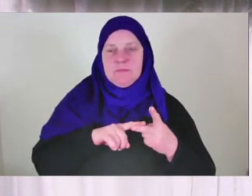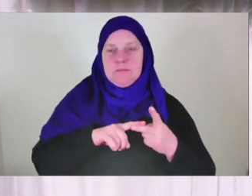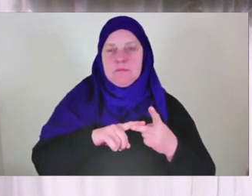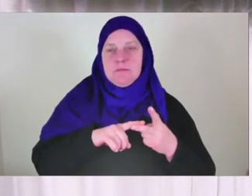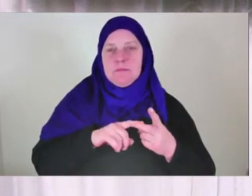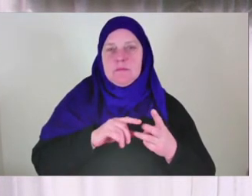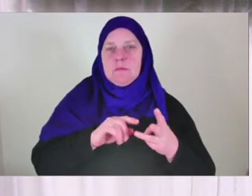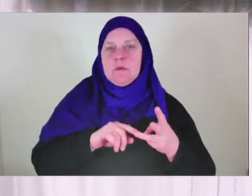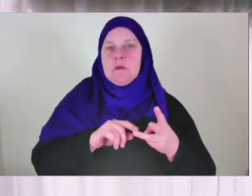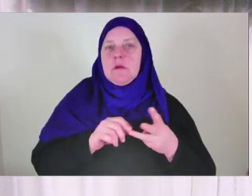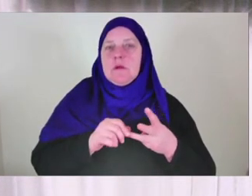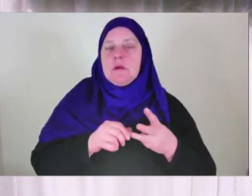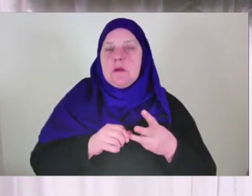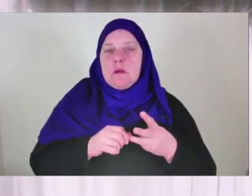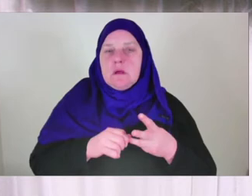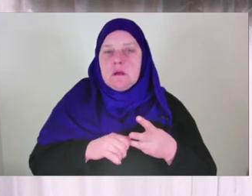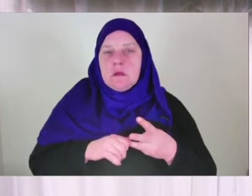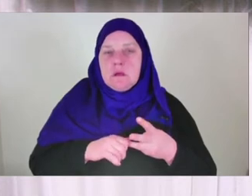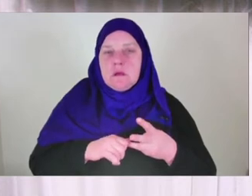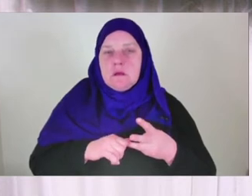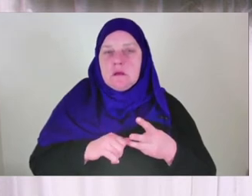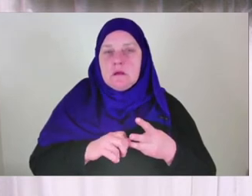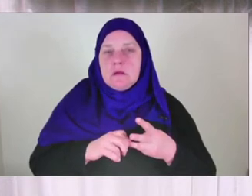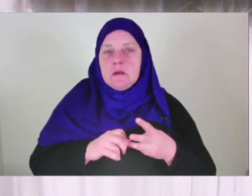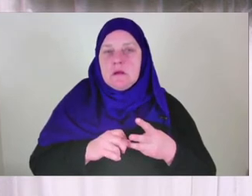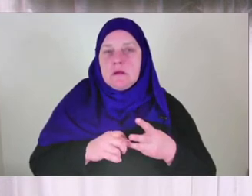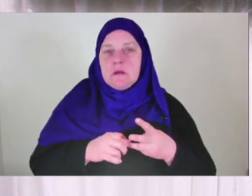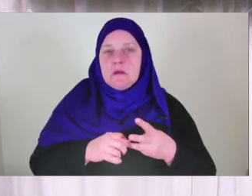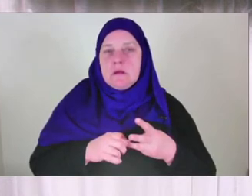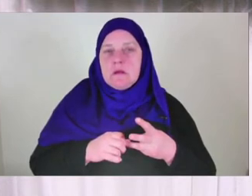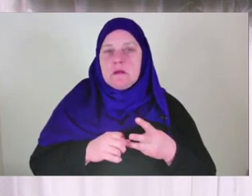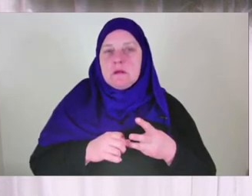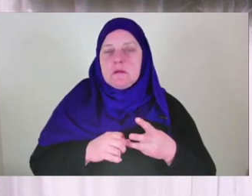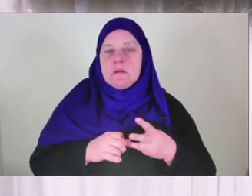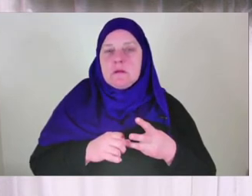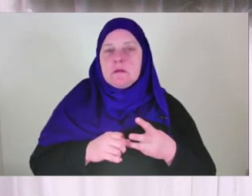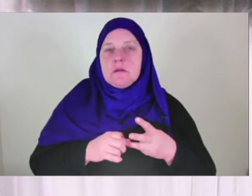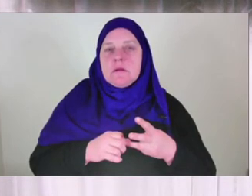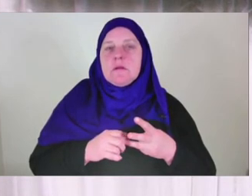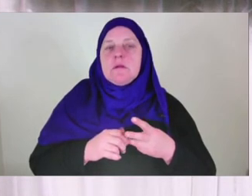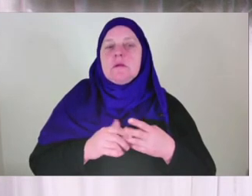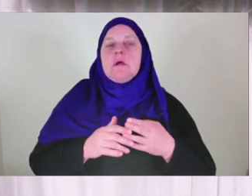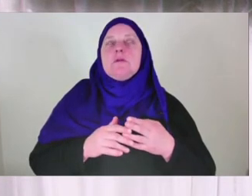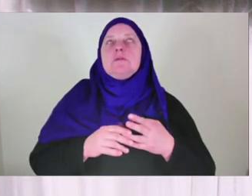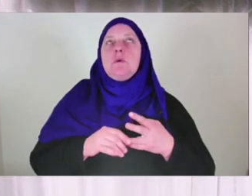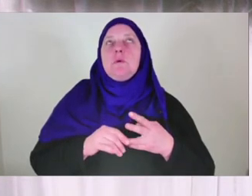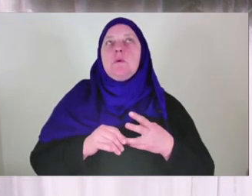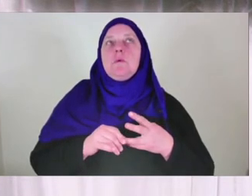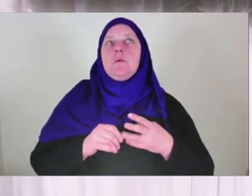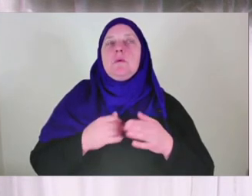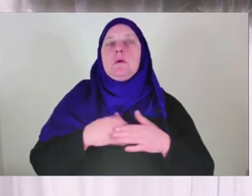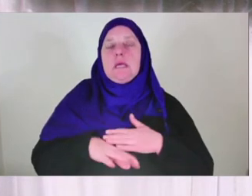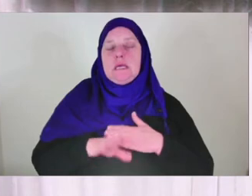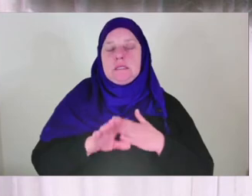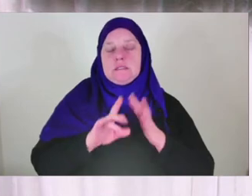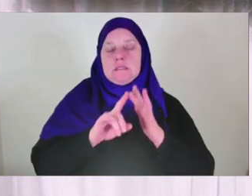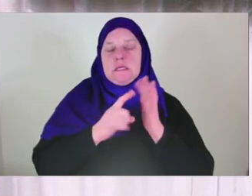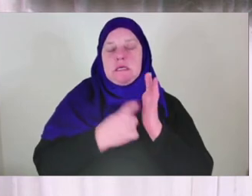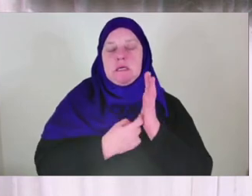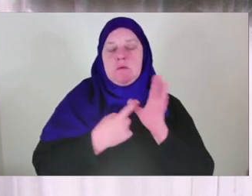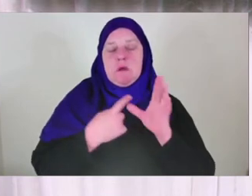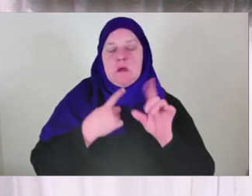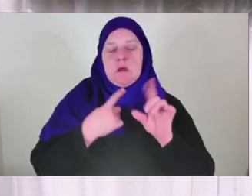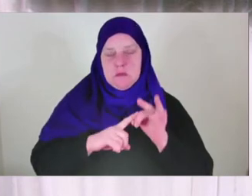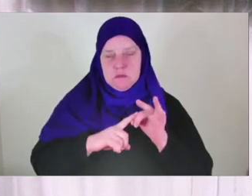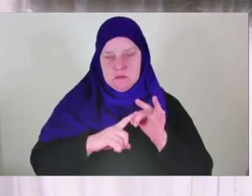Sistani, in this is exclusive to Iraq. It's not for any other country. It's exclusive if you are living in